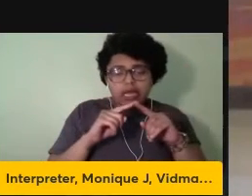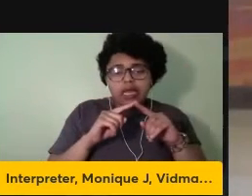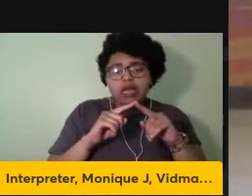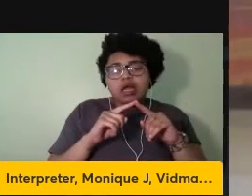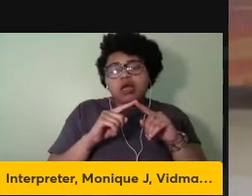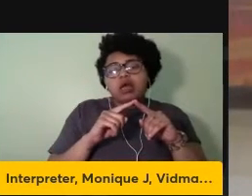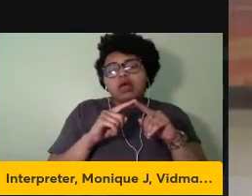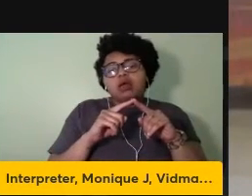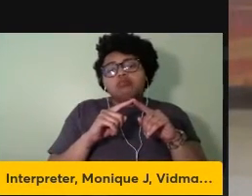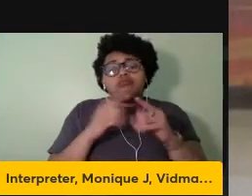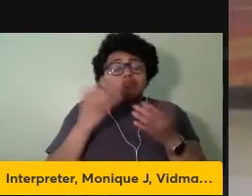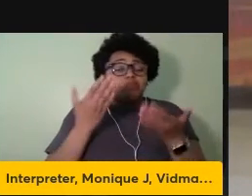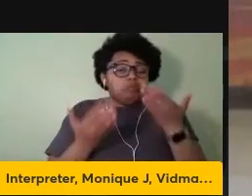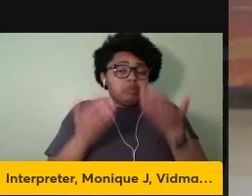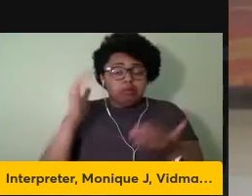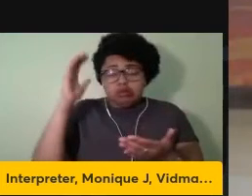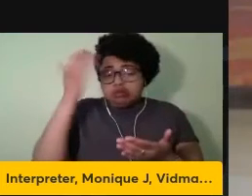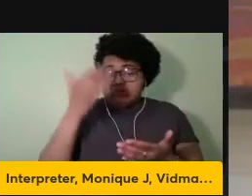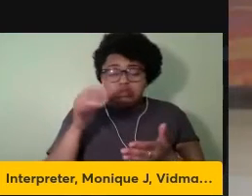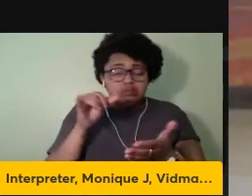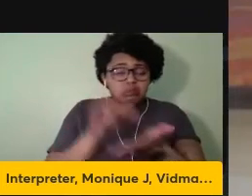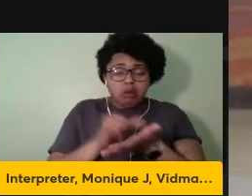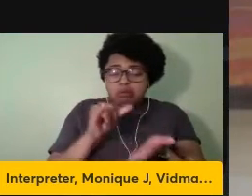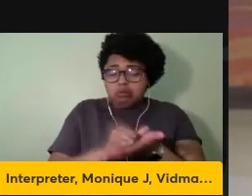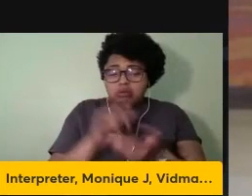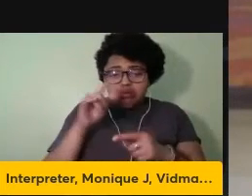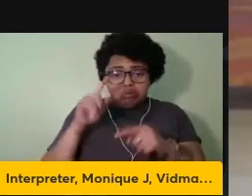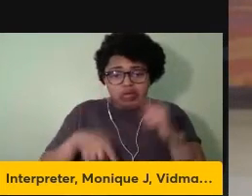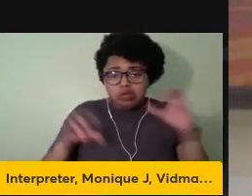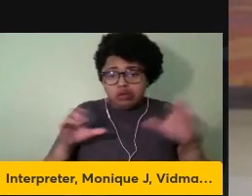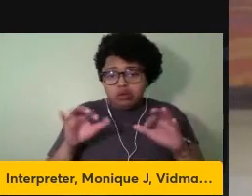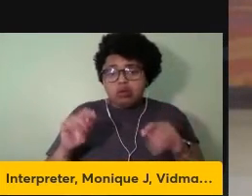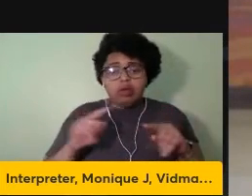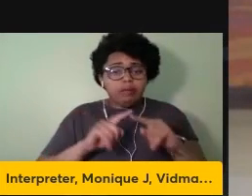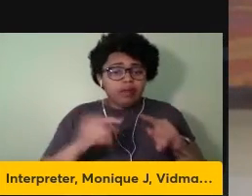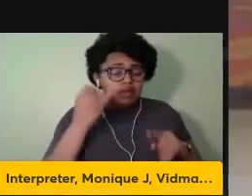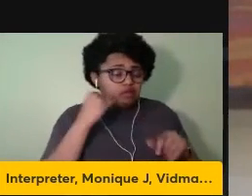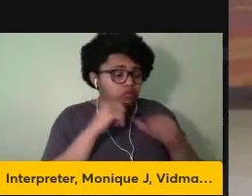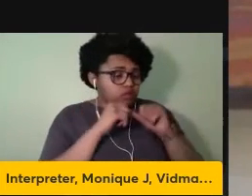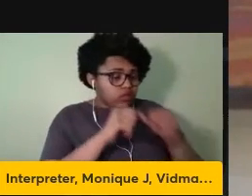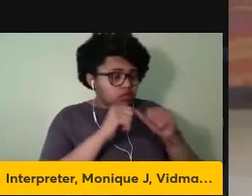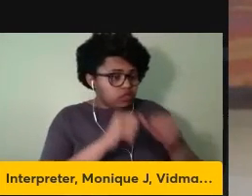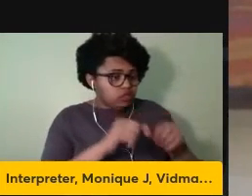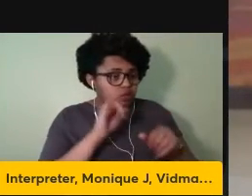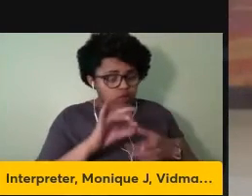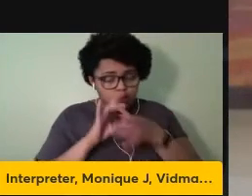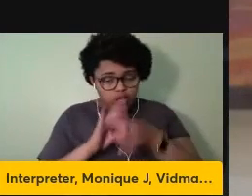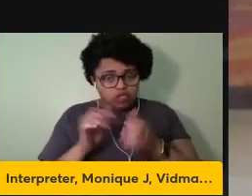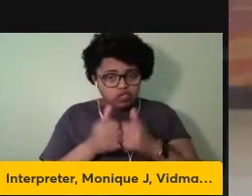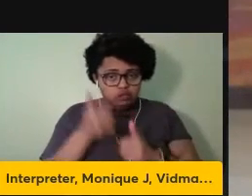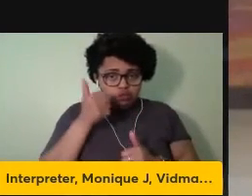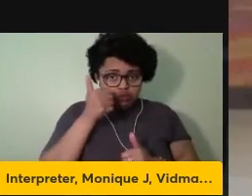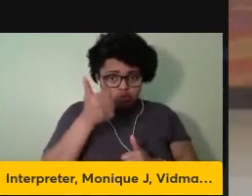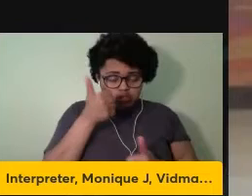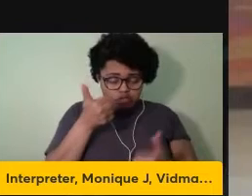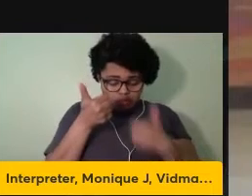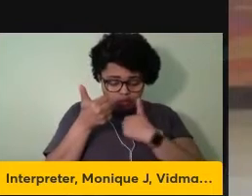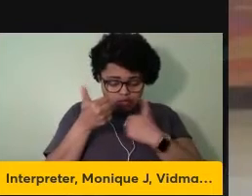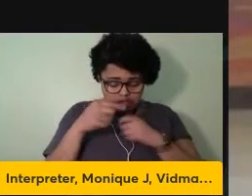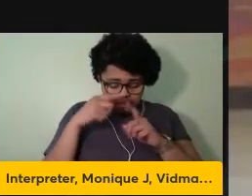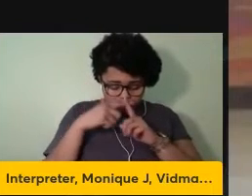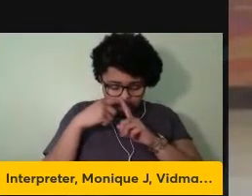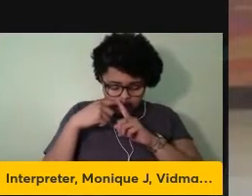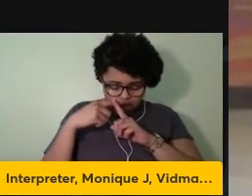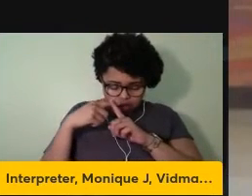It may seem impossible, but as long as you maintain that relationship with yourself and